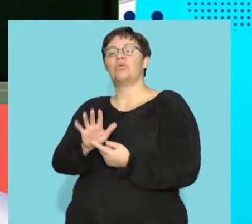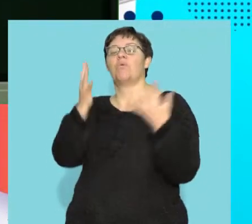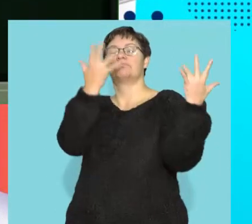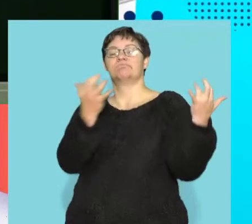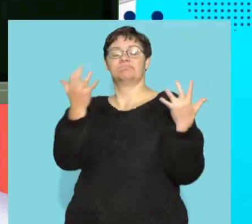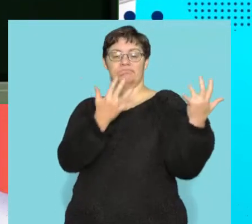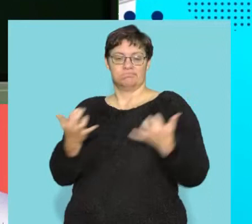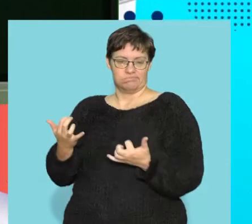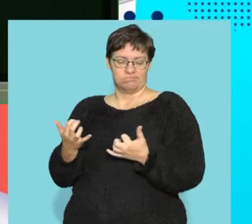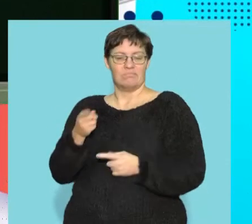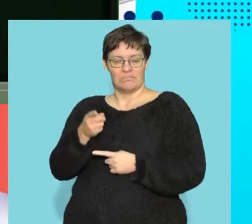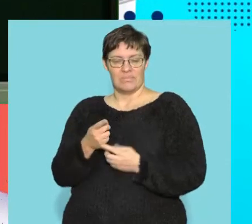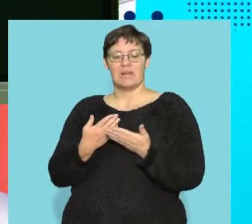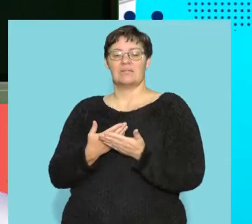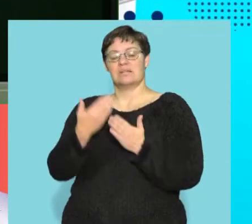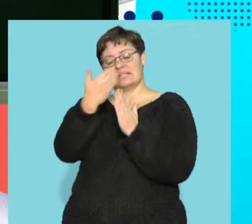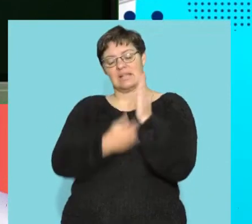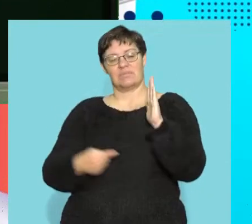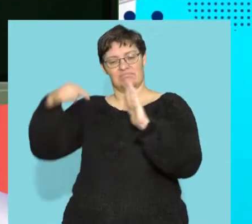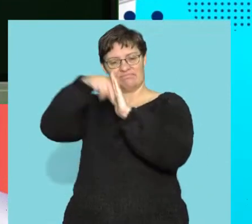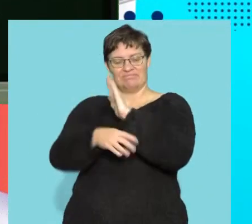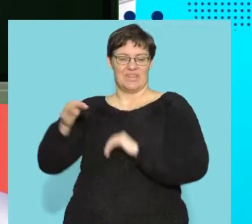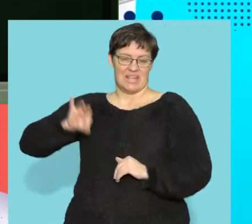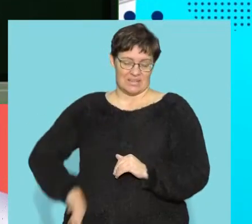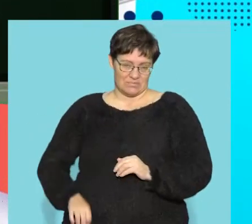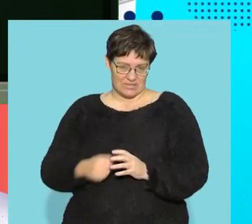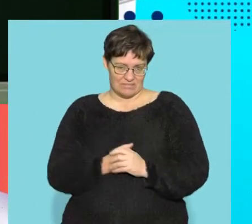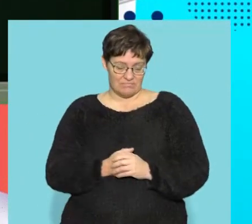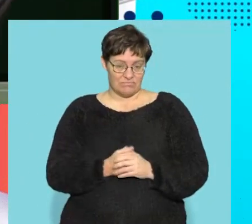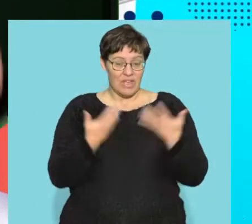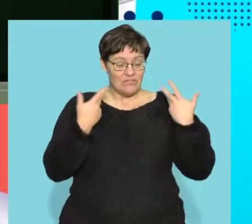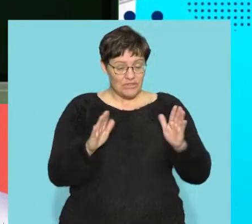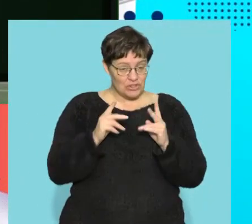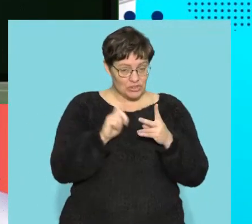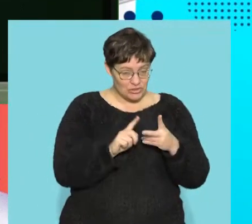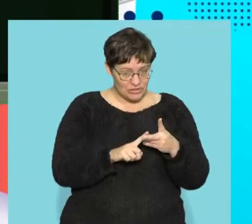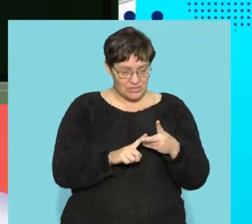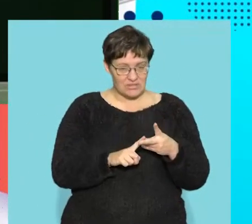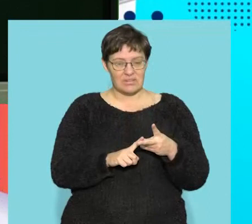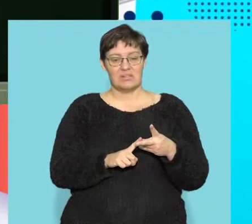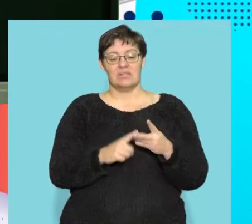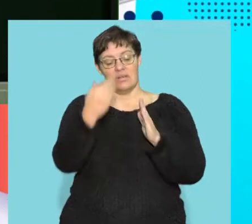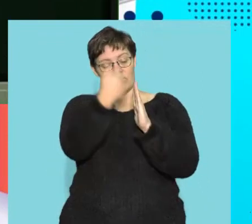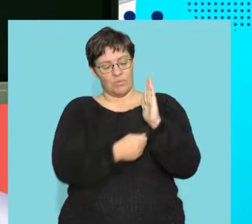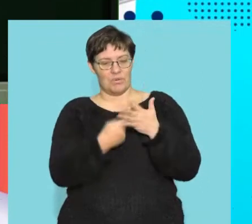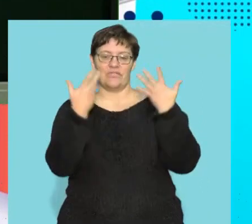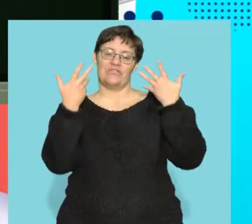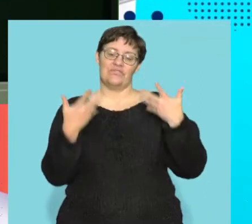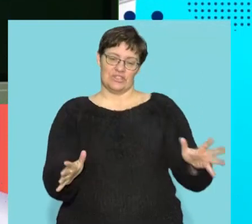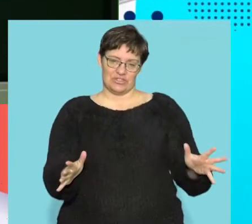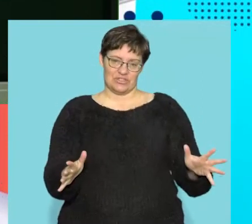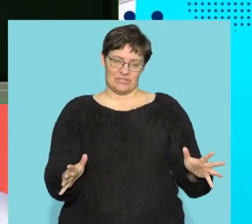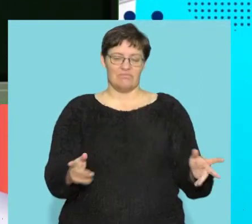calculations on your statement of comprehensive income. Once you've done with that, your statement is completed and